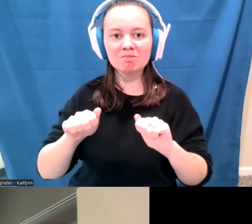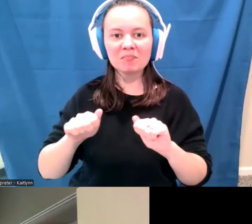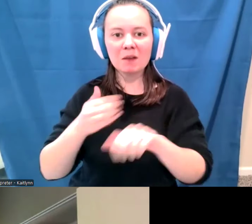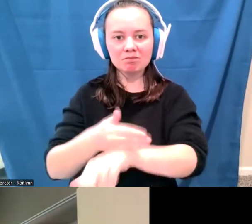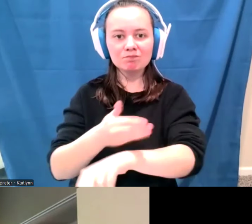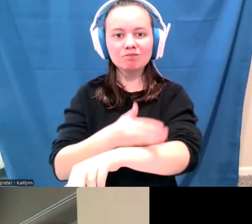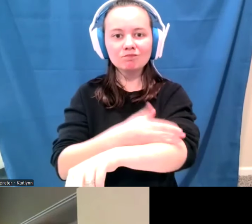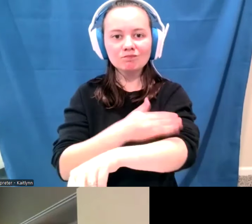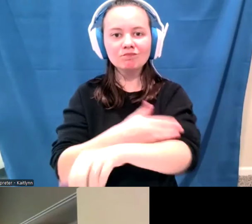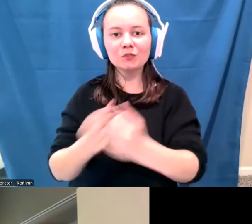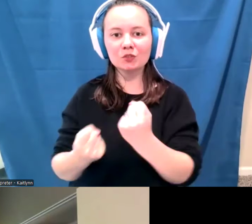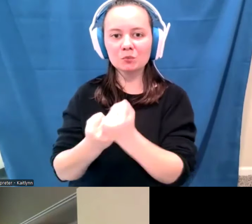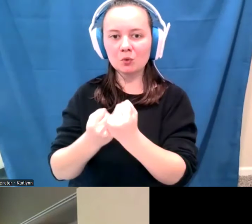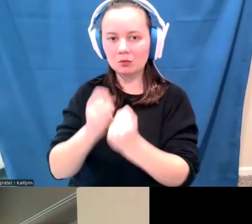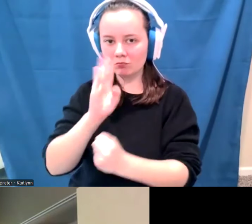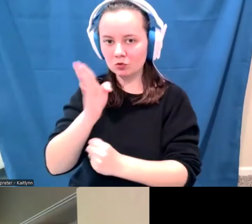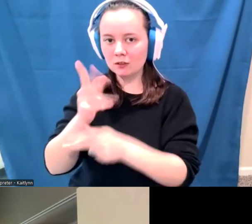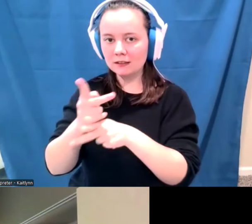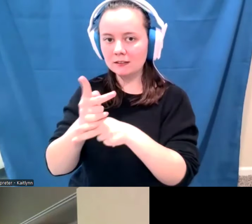to support the direct care workforce.